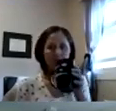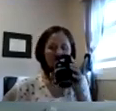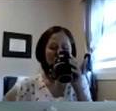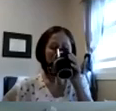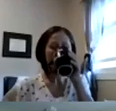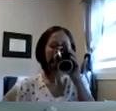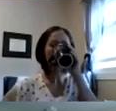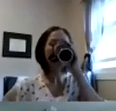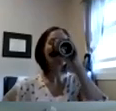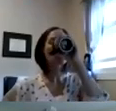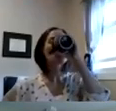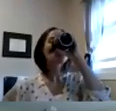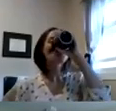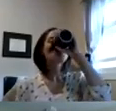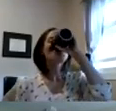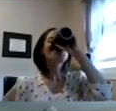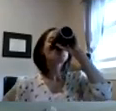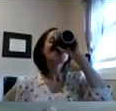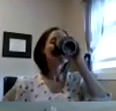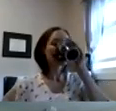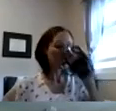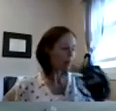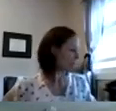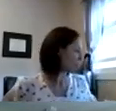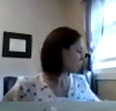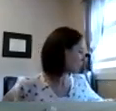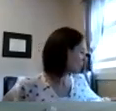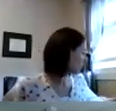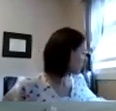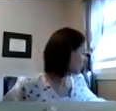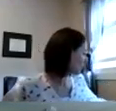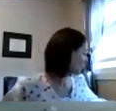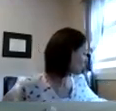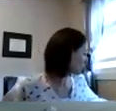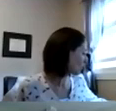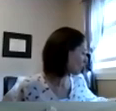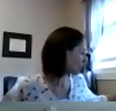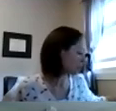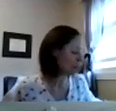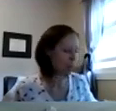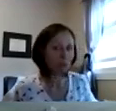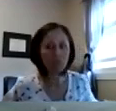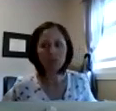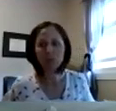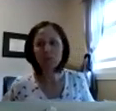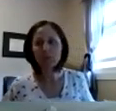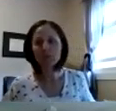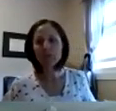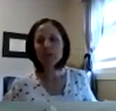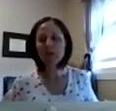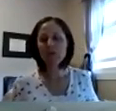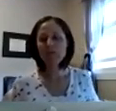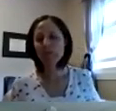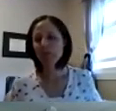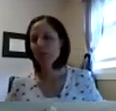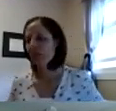specialist. She also is a process analyst at heart, and she really takes a look at all of our operations, primarily